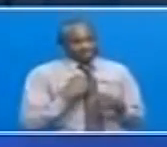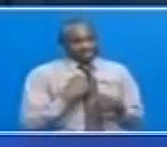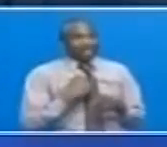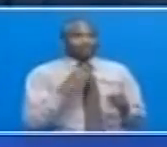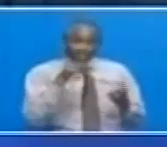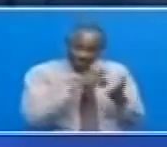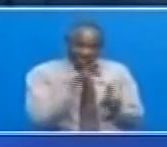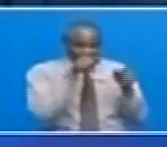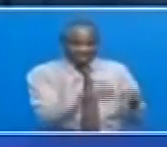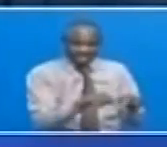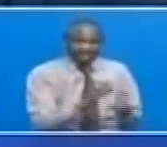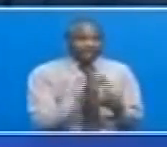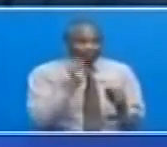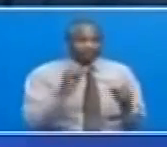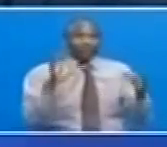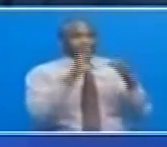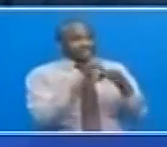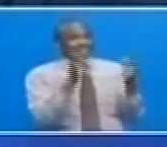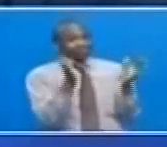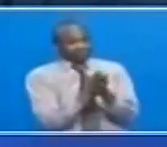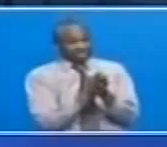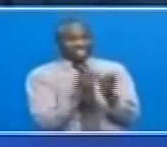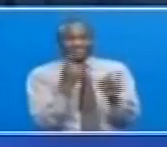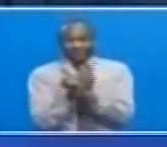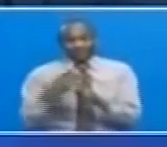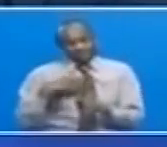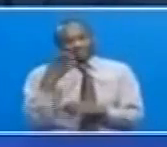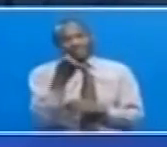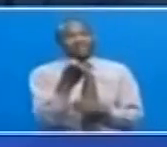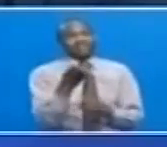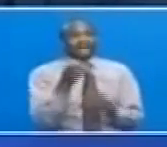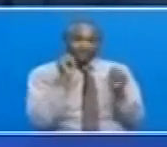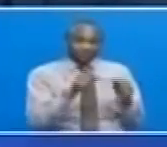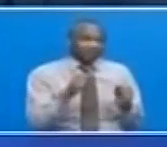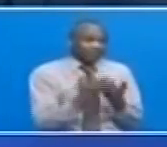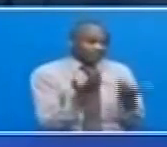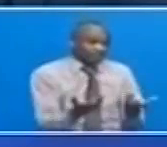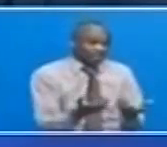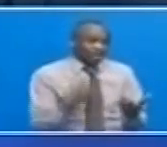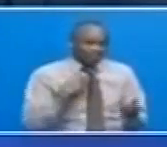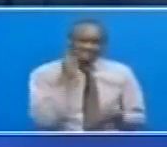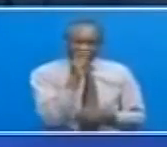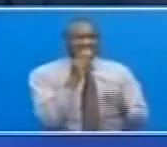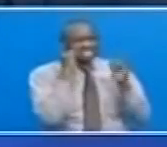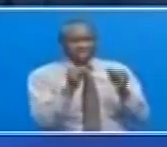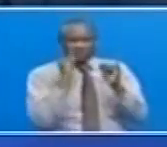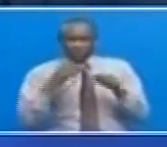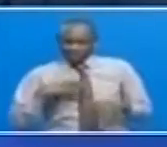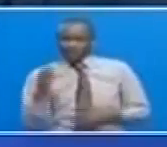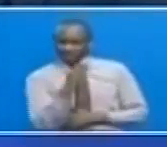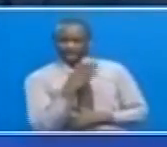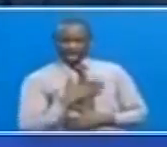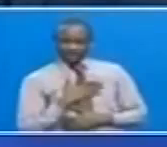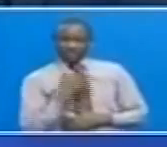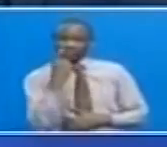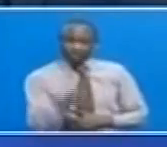make your payments today, you can connect with every single part of your bank. And you know, traditionally we're seeing our new generation customers